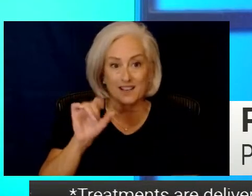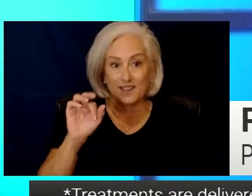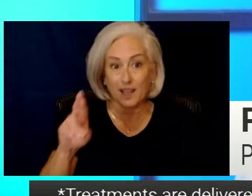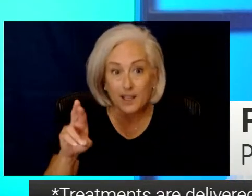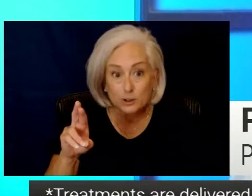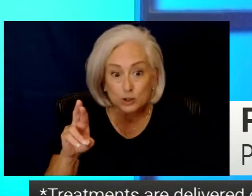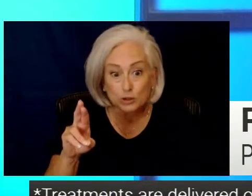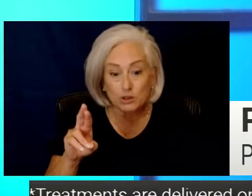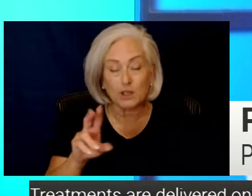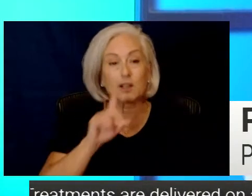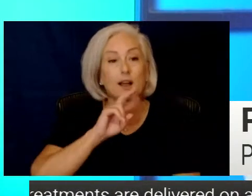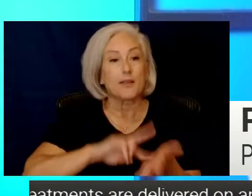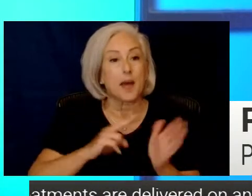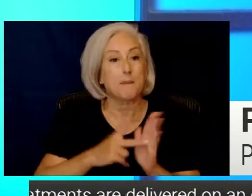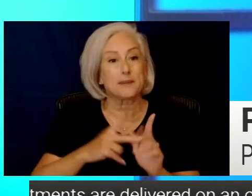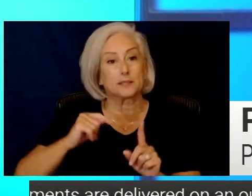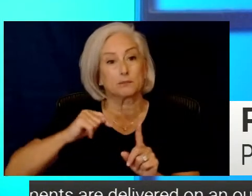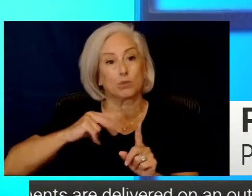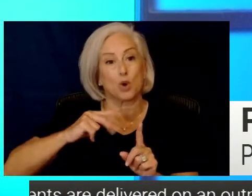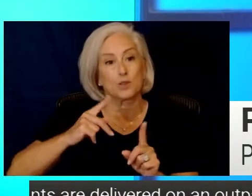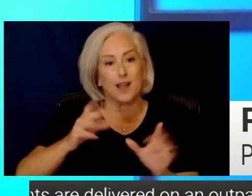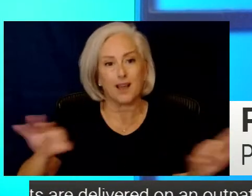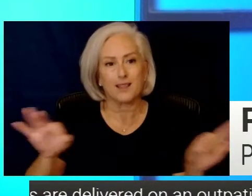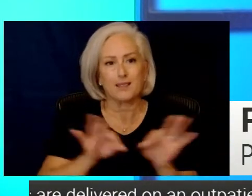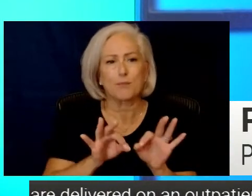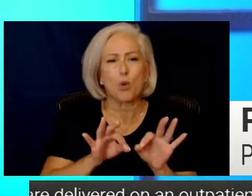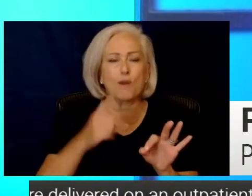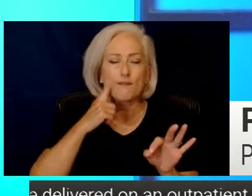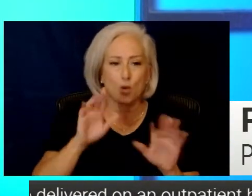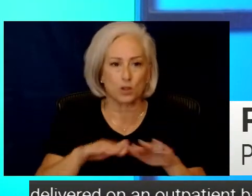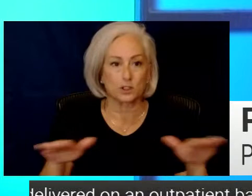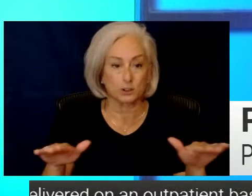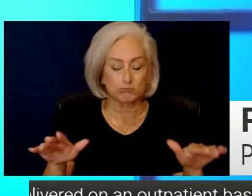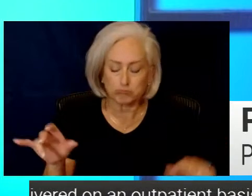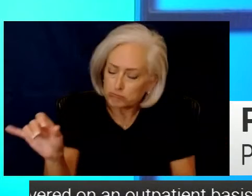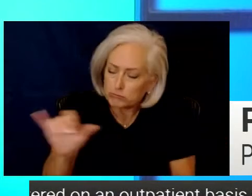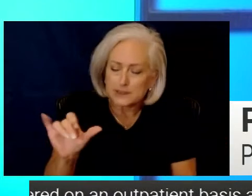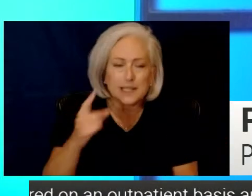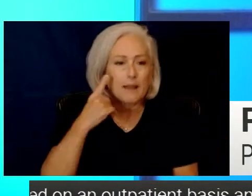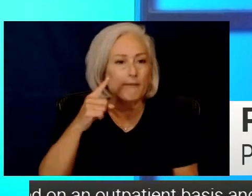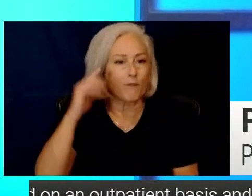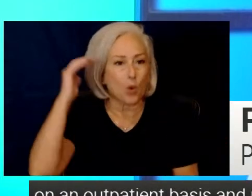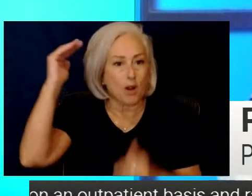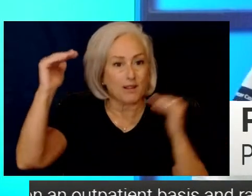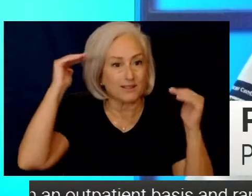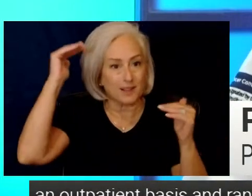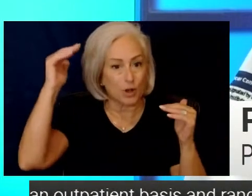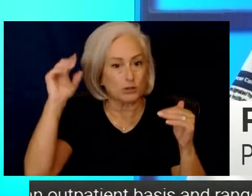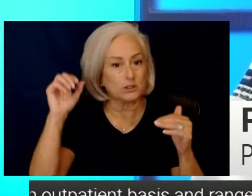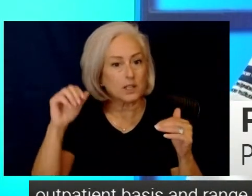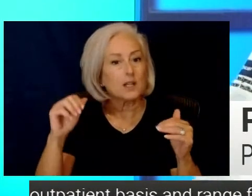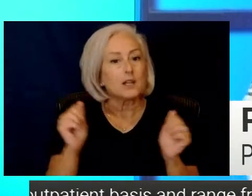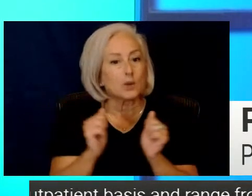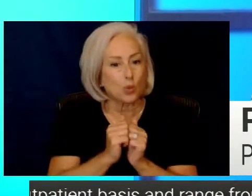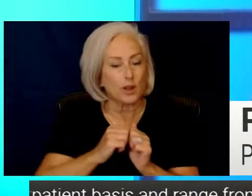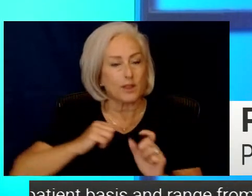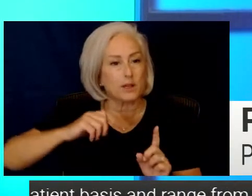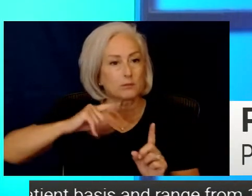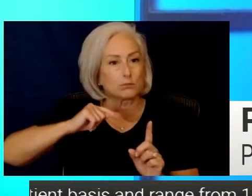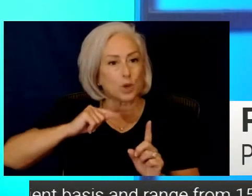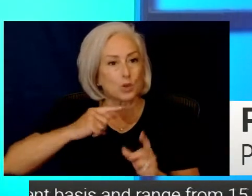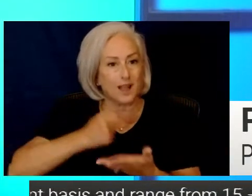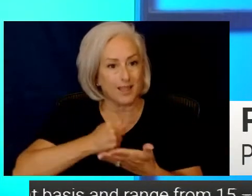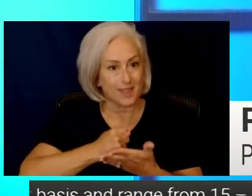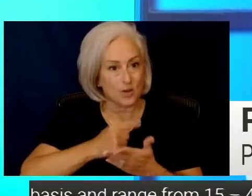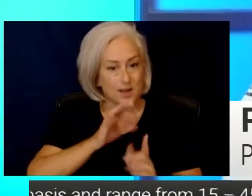important for children. It's also really important for adults. We treat a lot of adults with proton therapy too, especially for tumors that are very